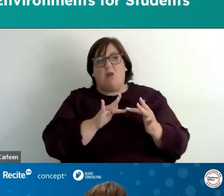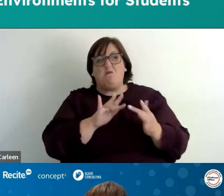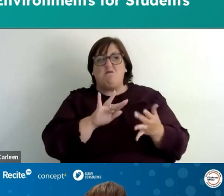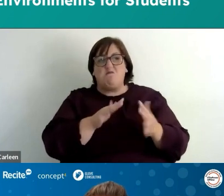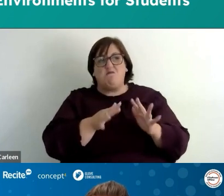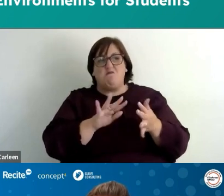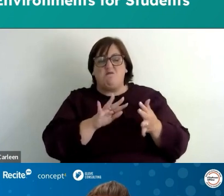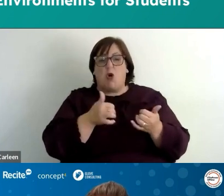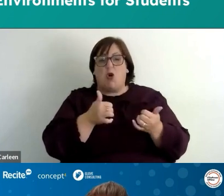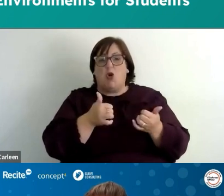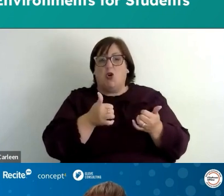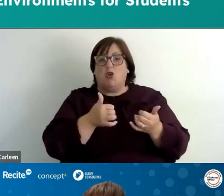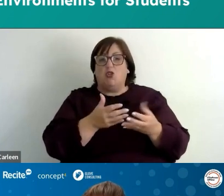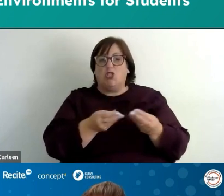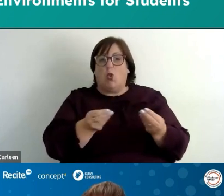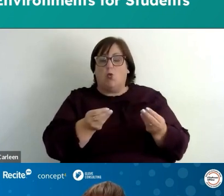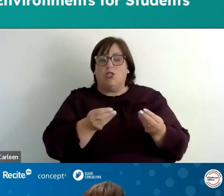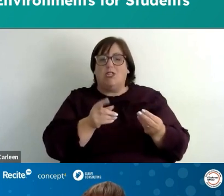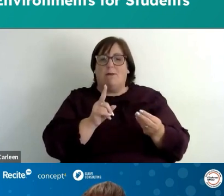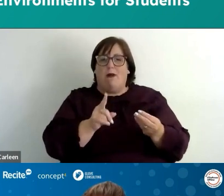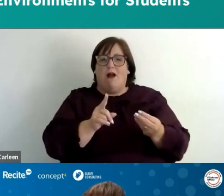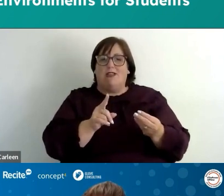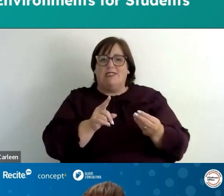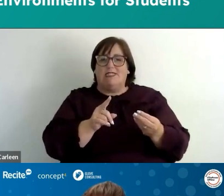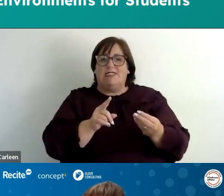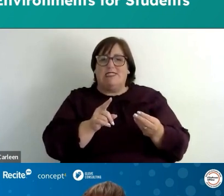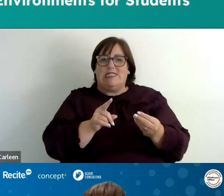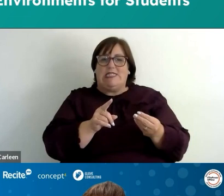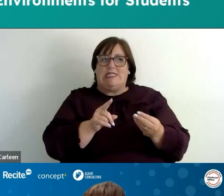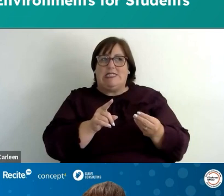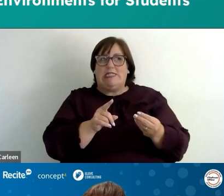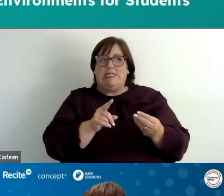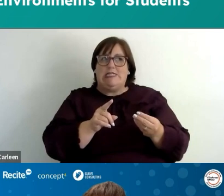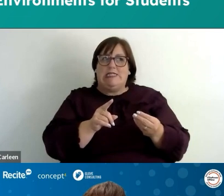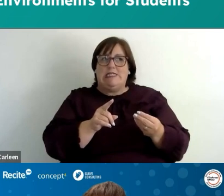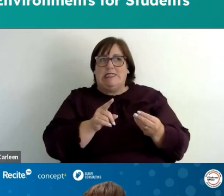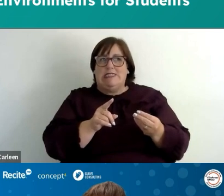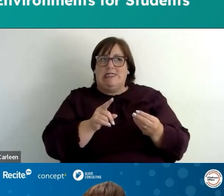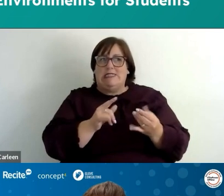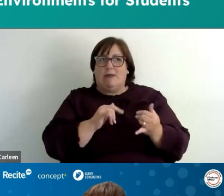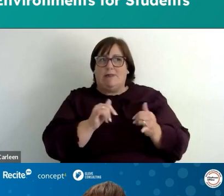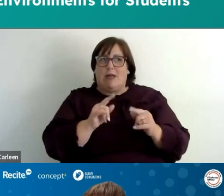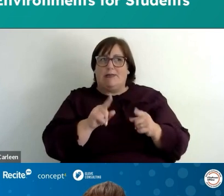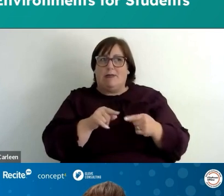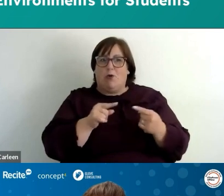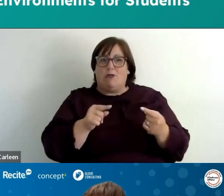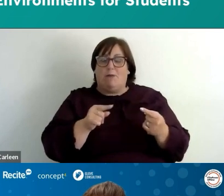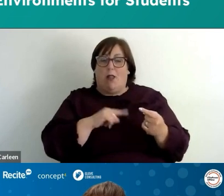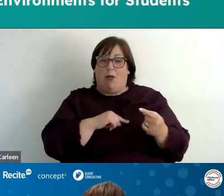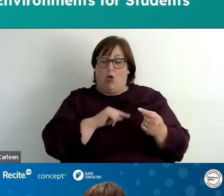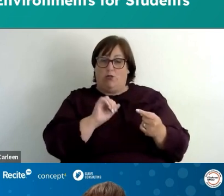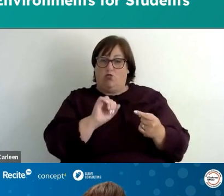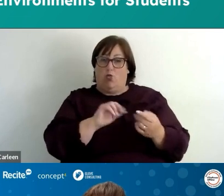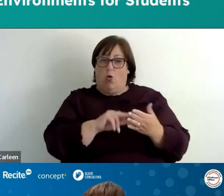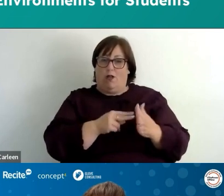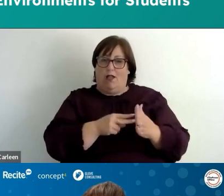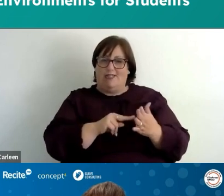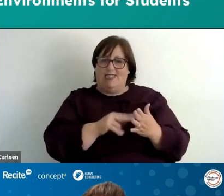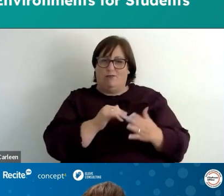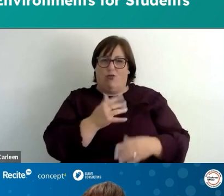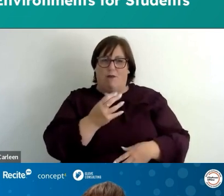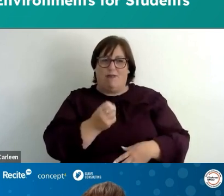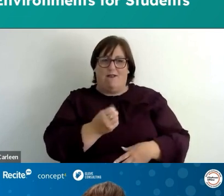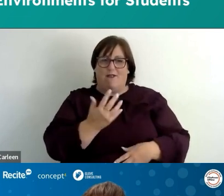if you've got an organization that has 15 or 20 policies to publish online, then